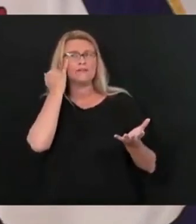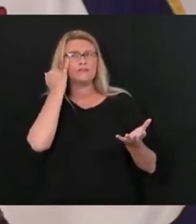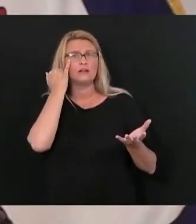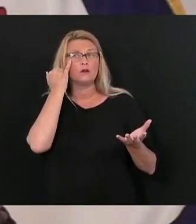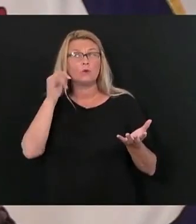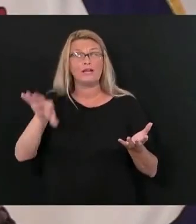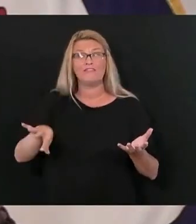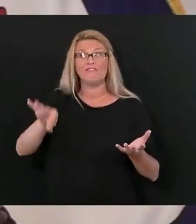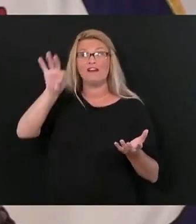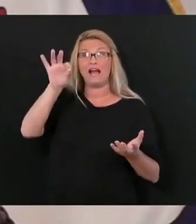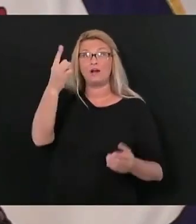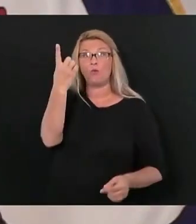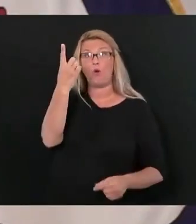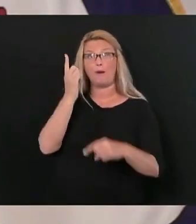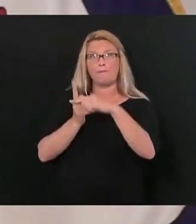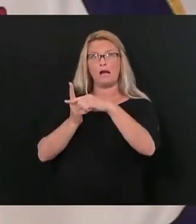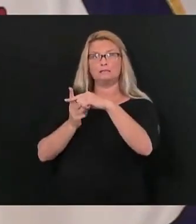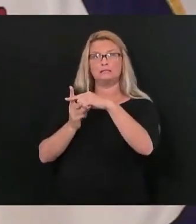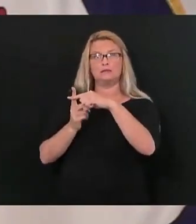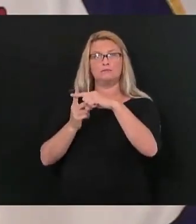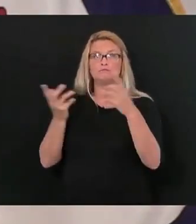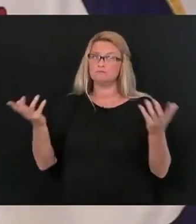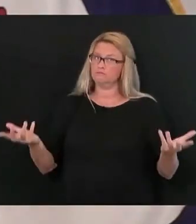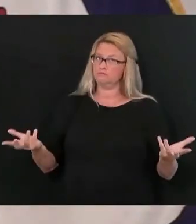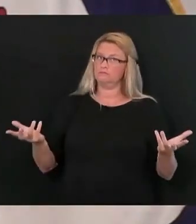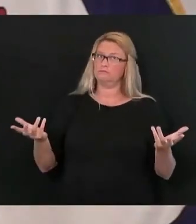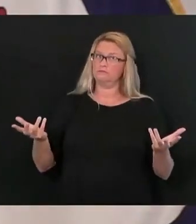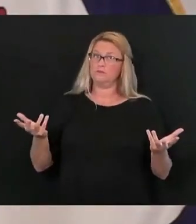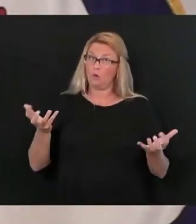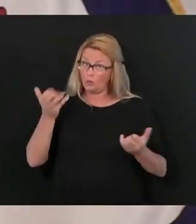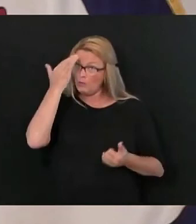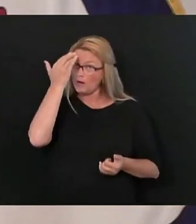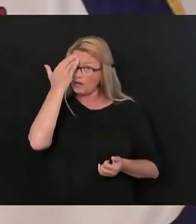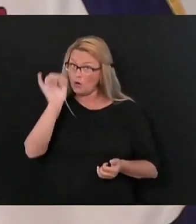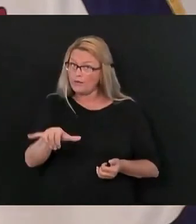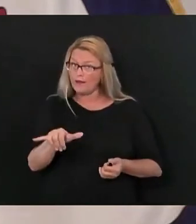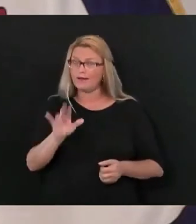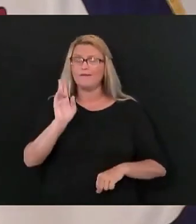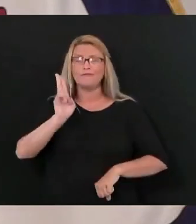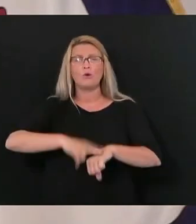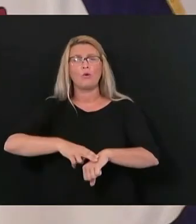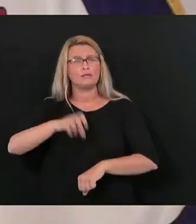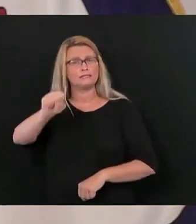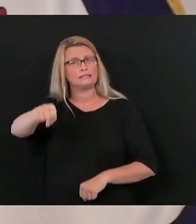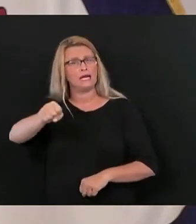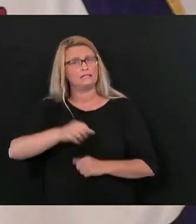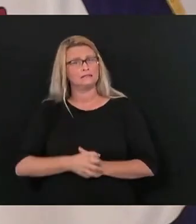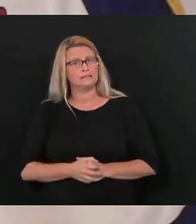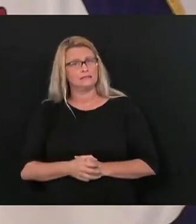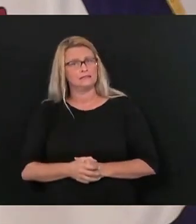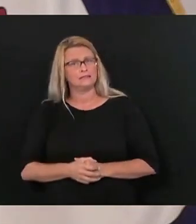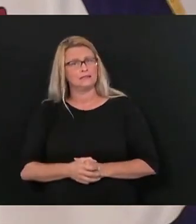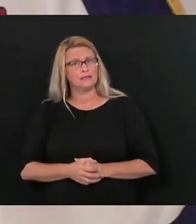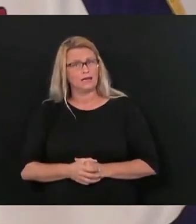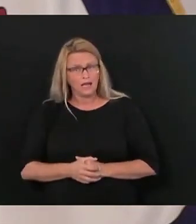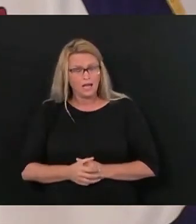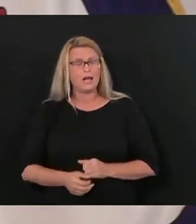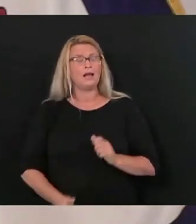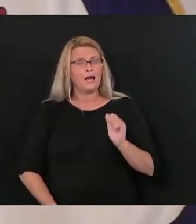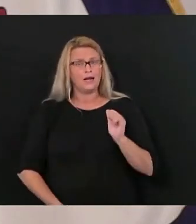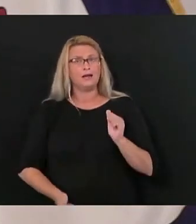player that tests positive? Do we want to know that? Well, of course we do. Most generally, they'll